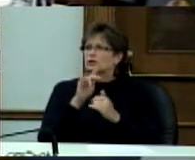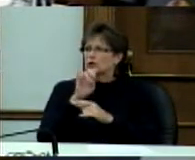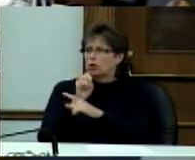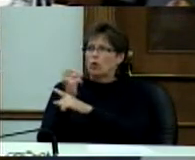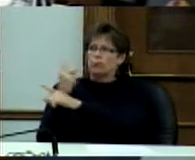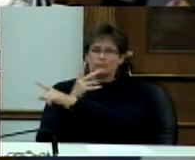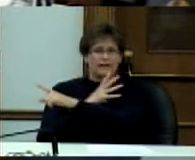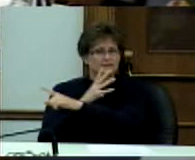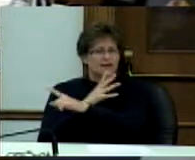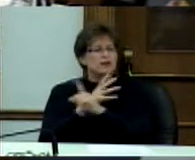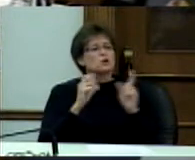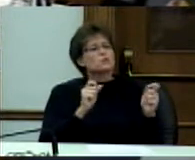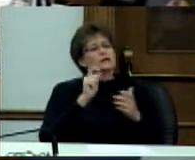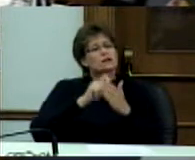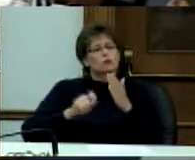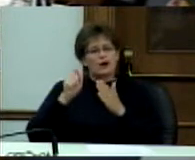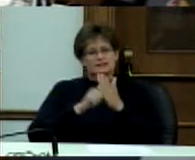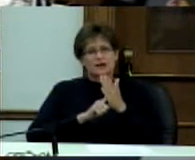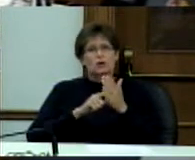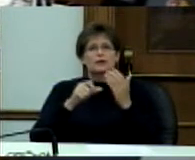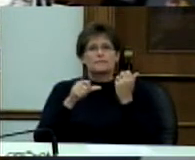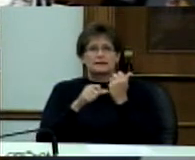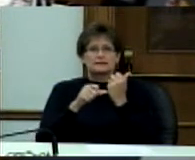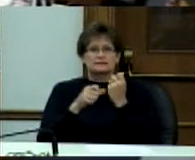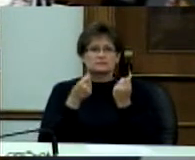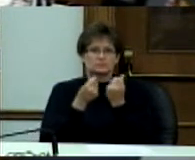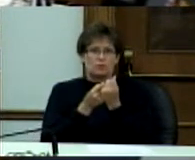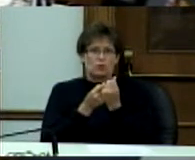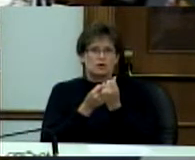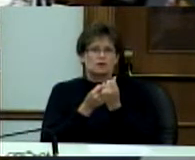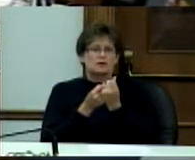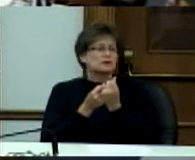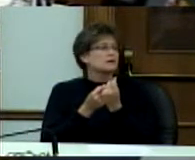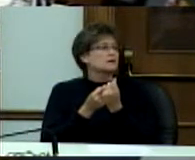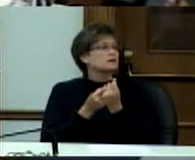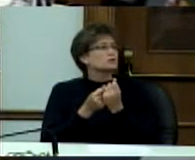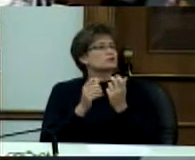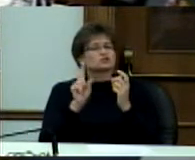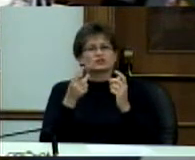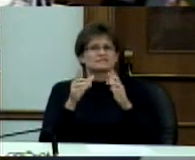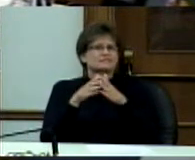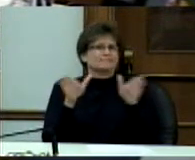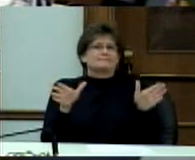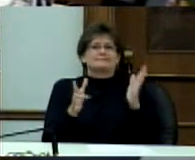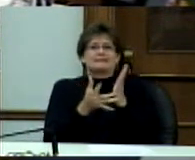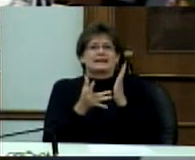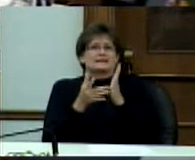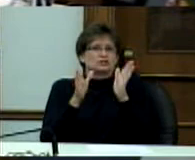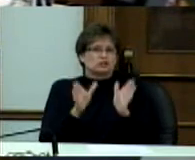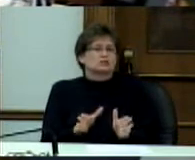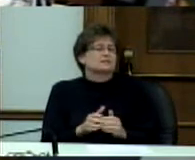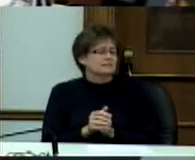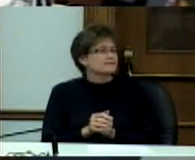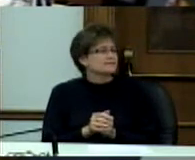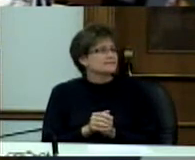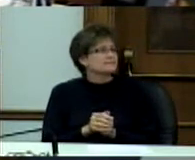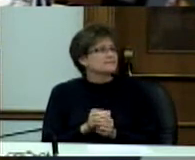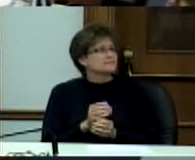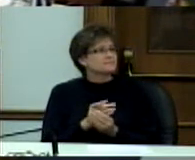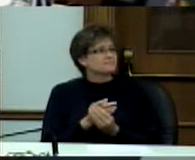it? We can cross out the administrative support, and it is just a technician. Yep, that's correct.